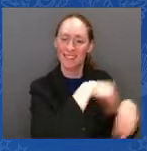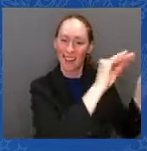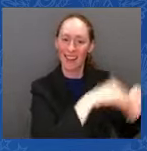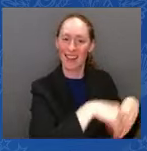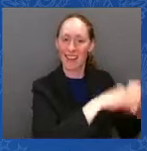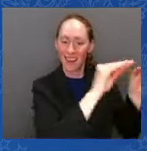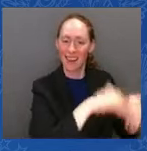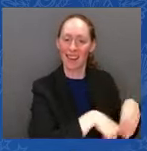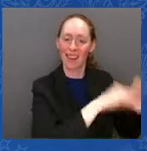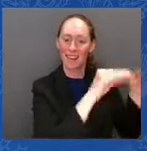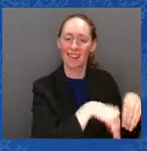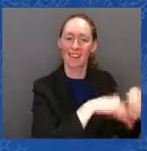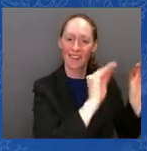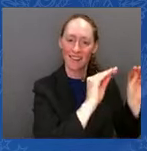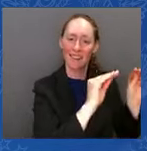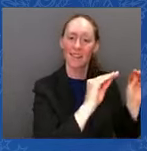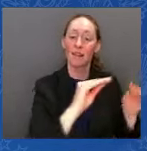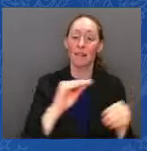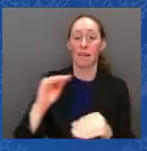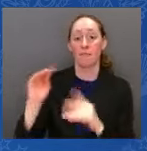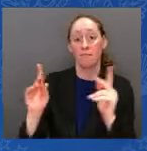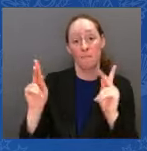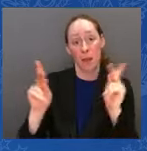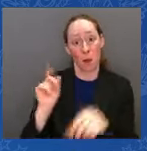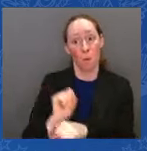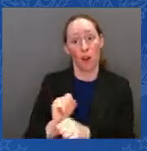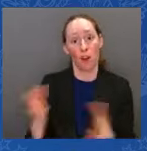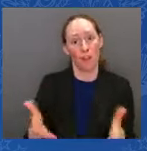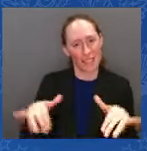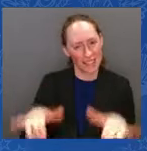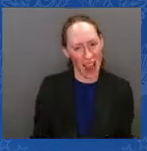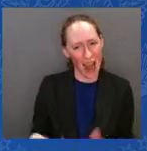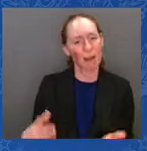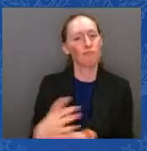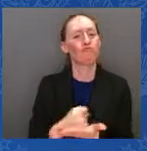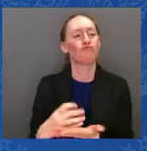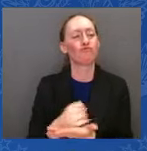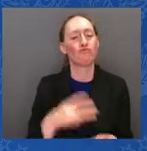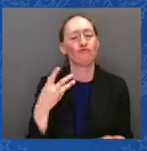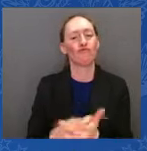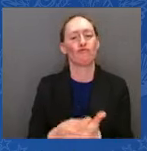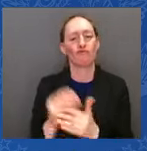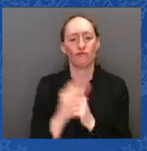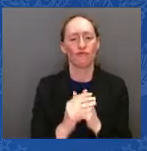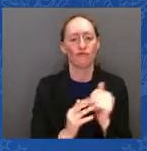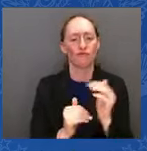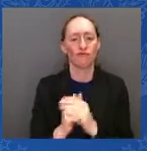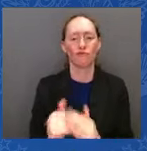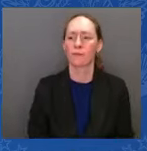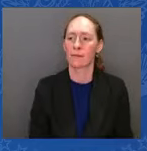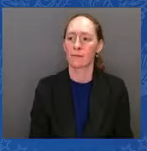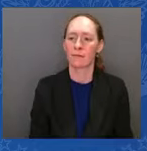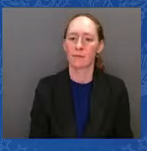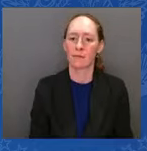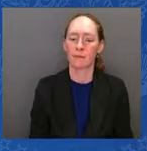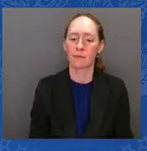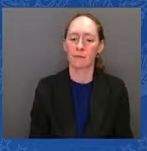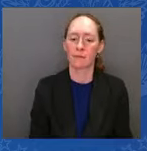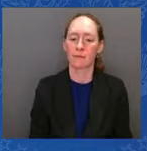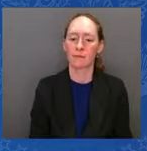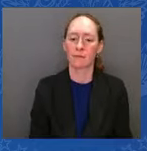make a living. Folks, I signed the American Rescue Plan, which sent $27 million to this community college to keep students